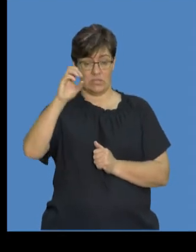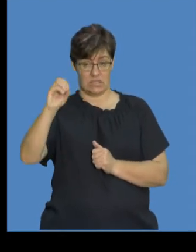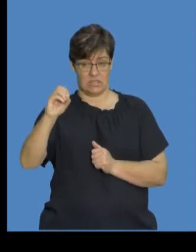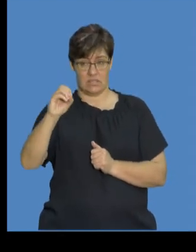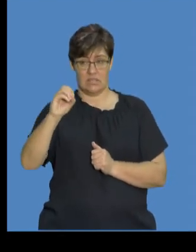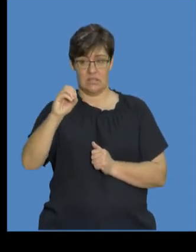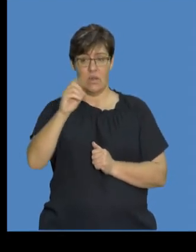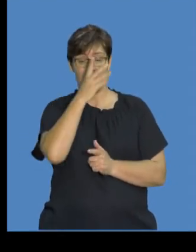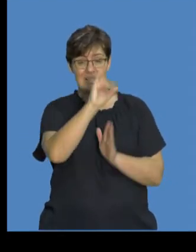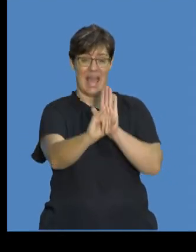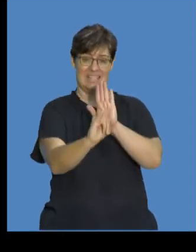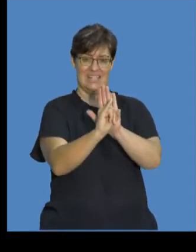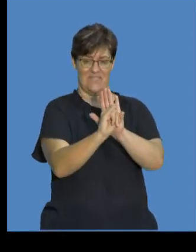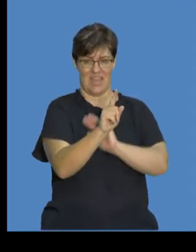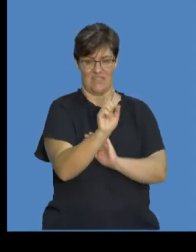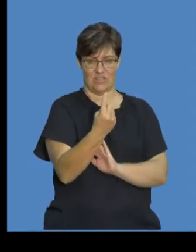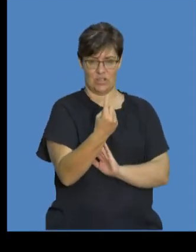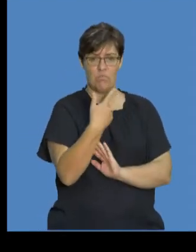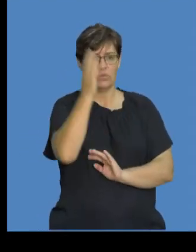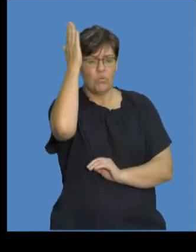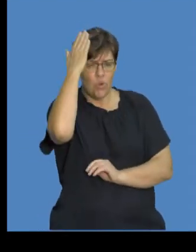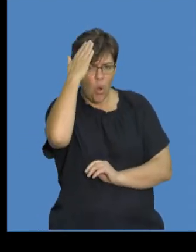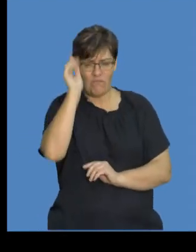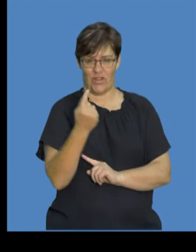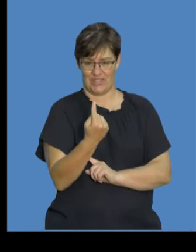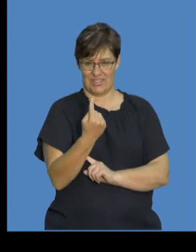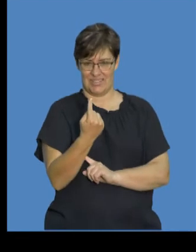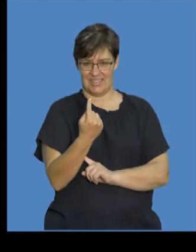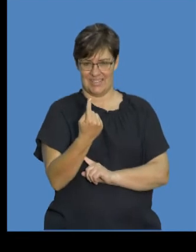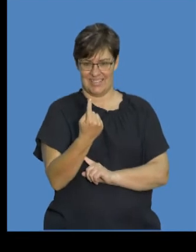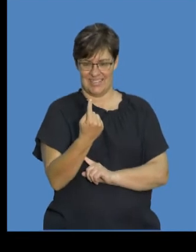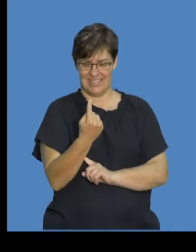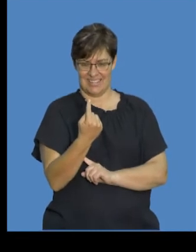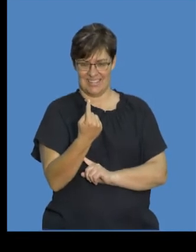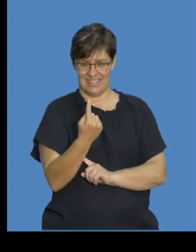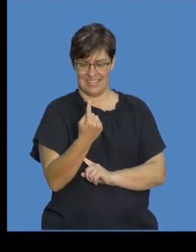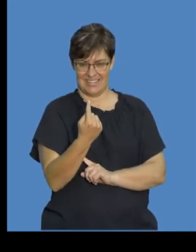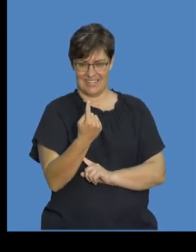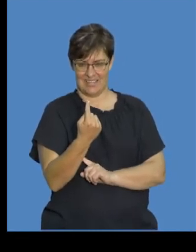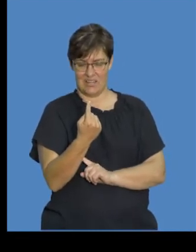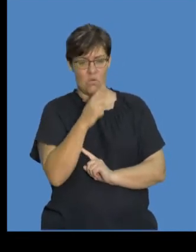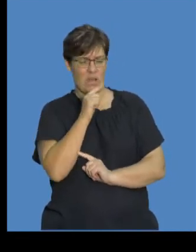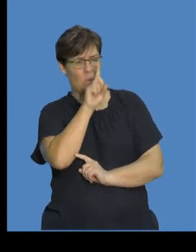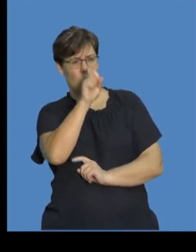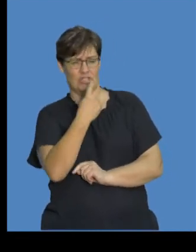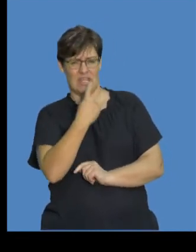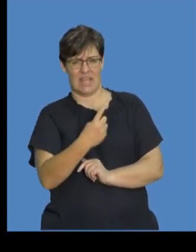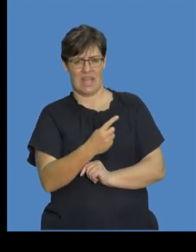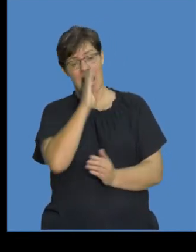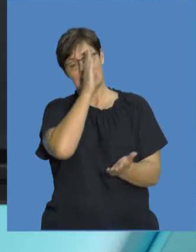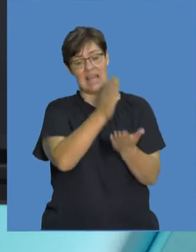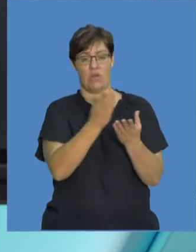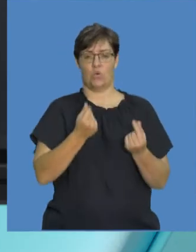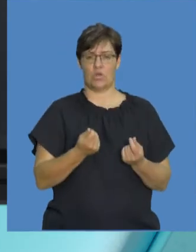22,000. So you need to identify this, people, and you need to know this, accounting students. When the question says